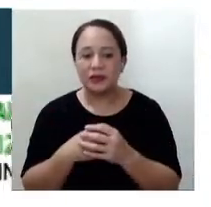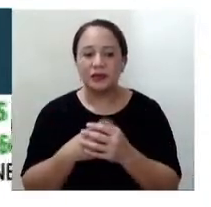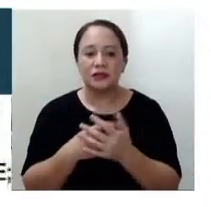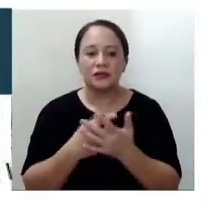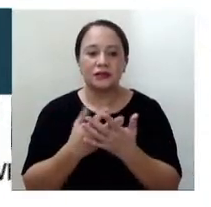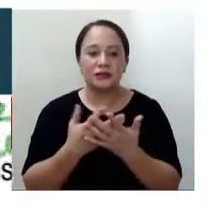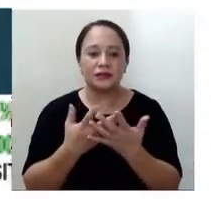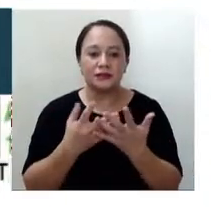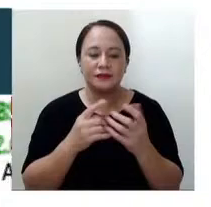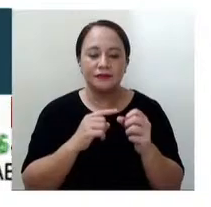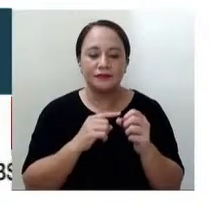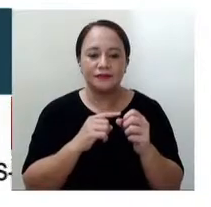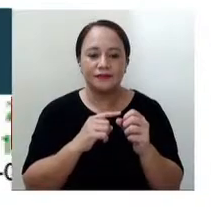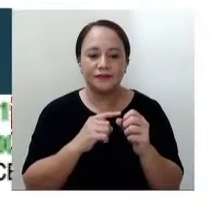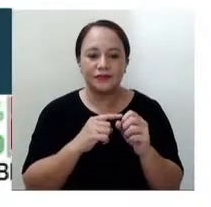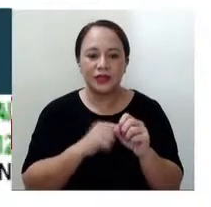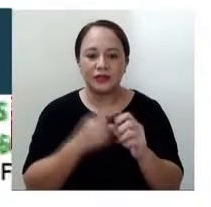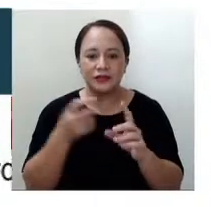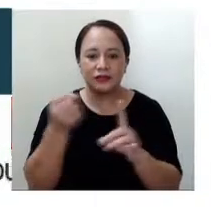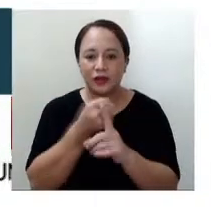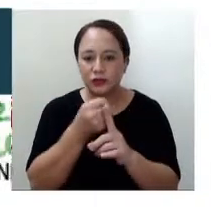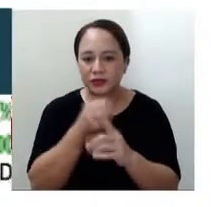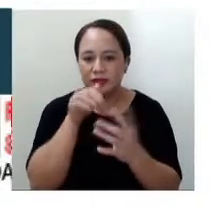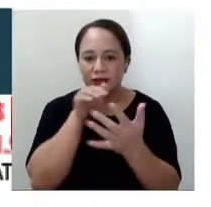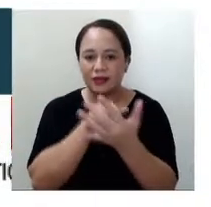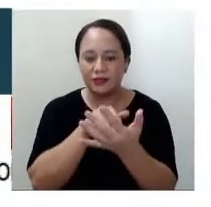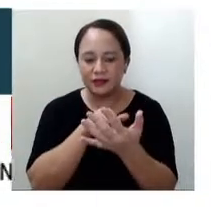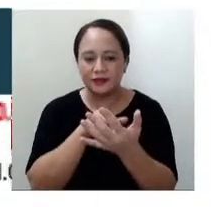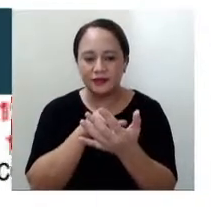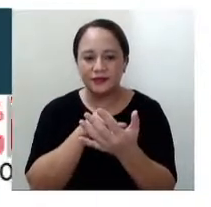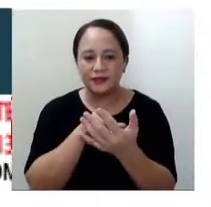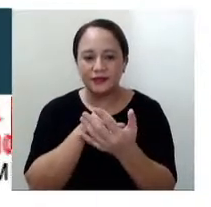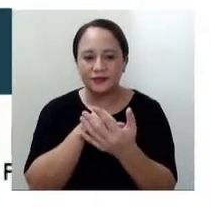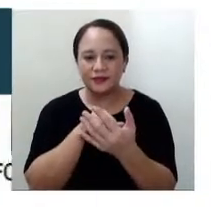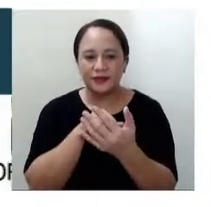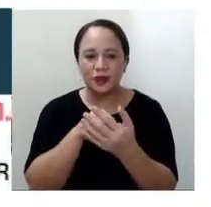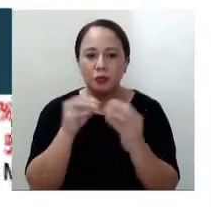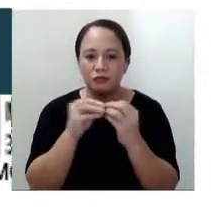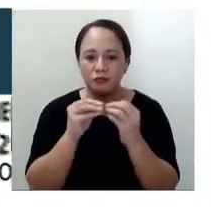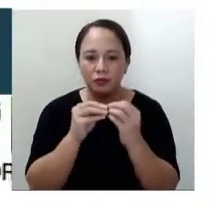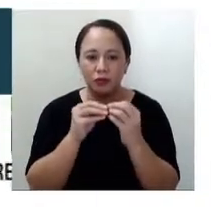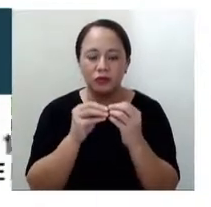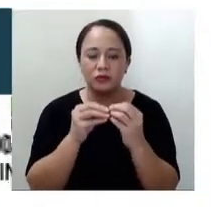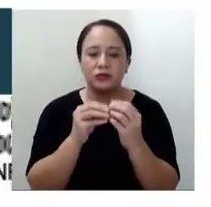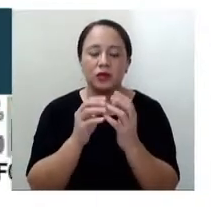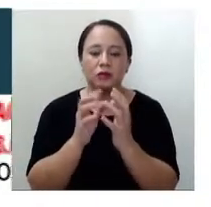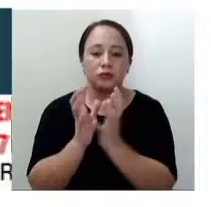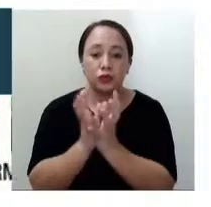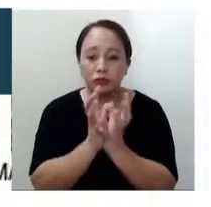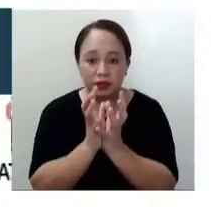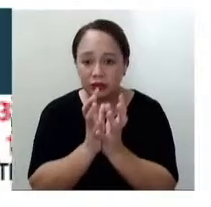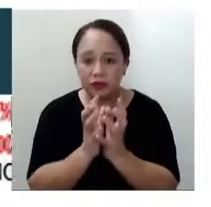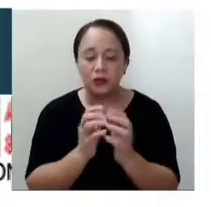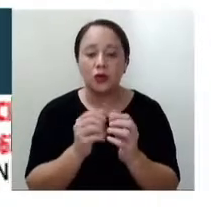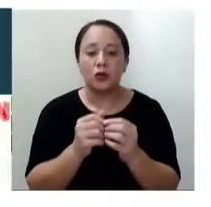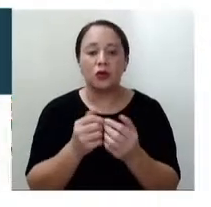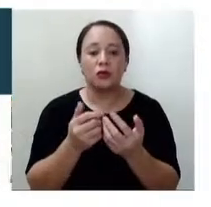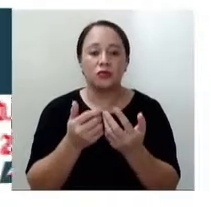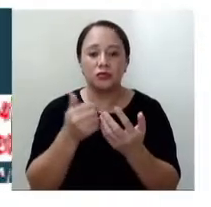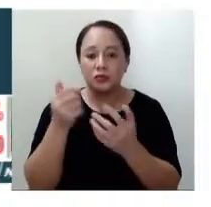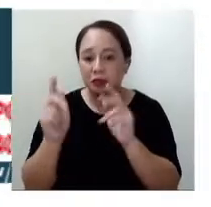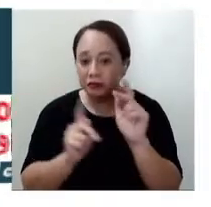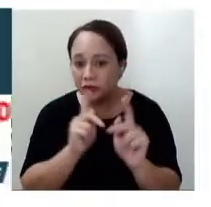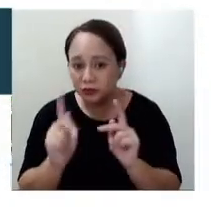perpetuated violence against Moro communities, against civilians, and increased and